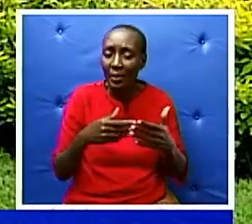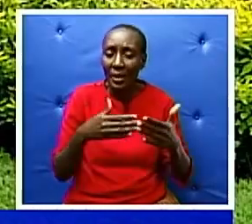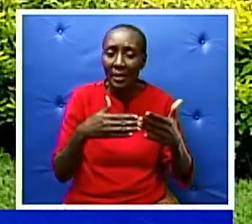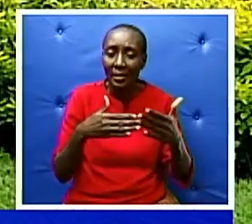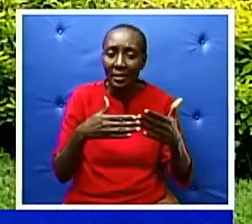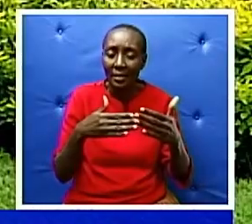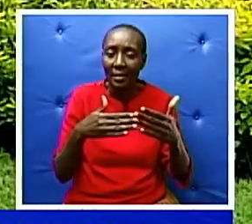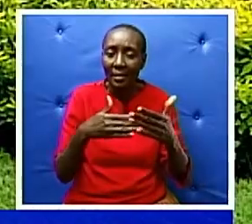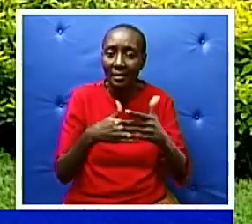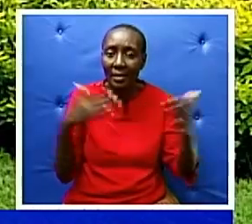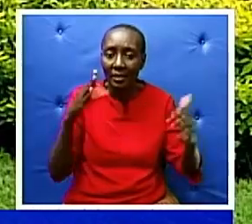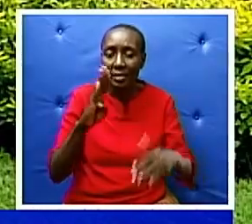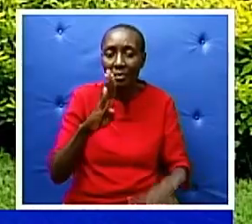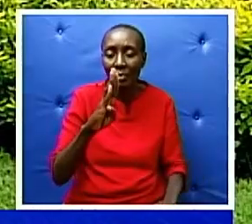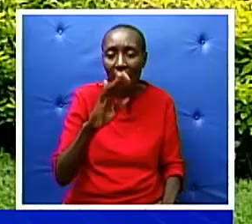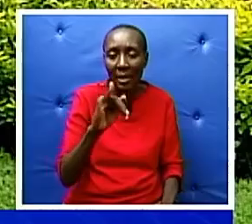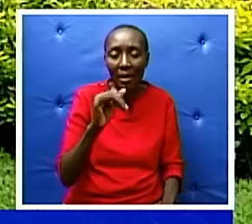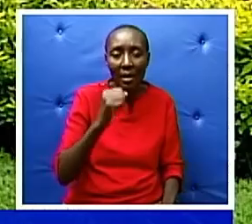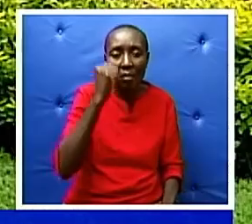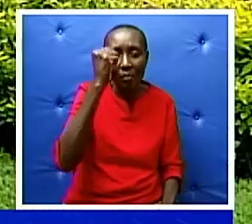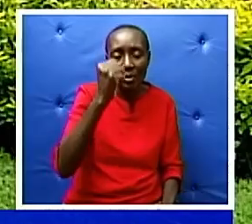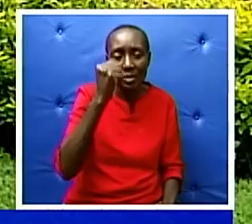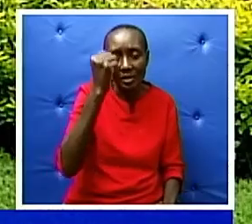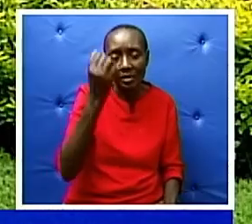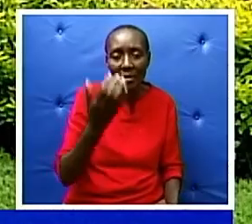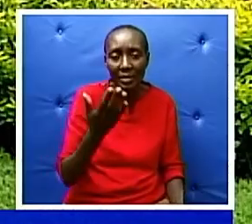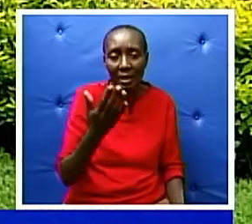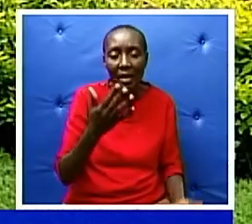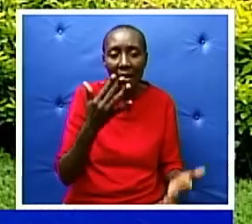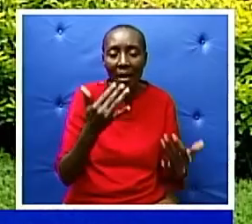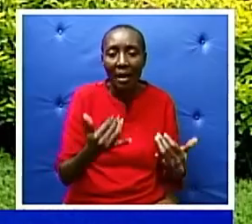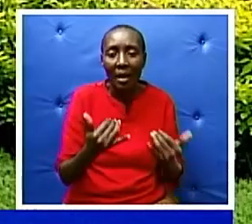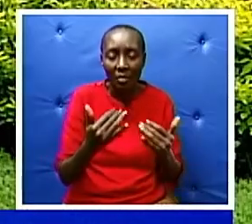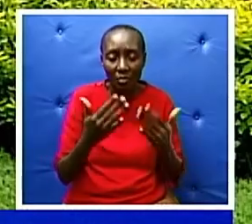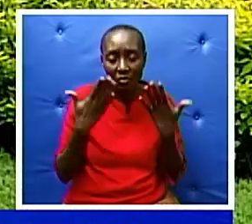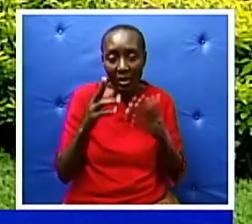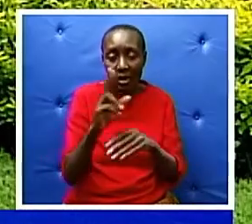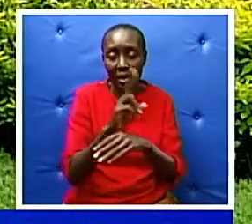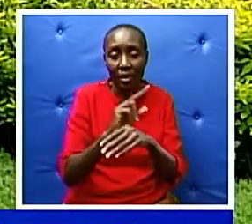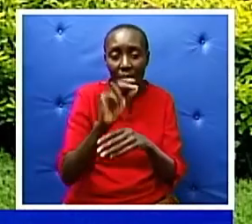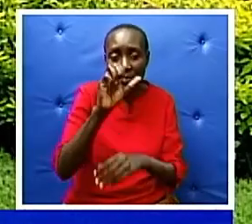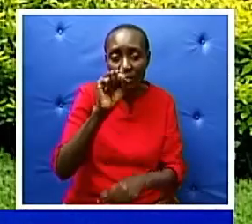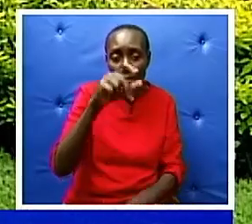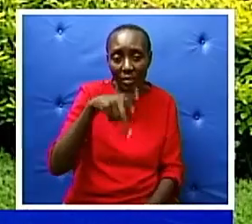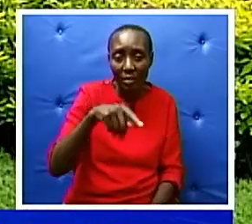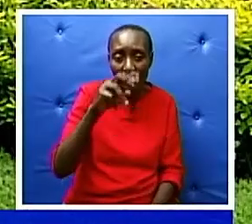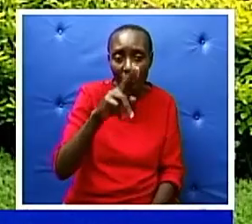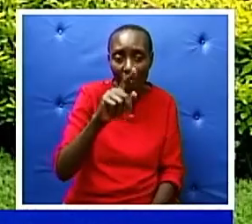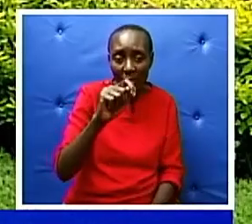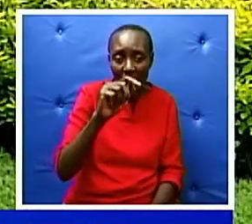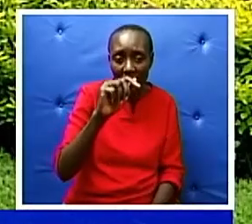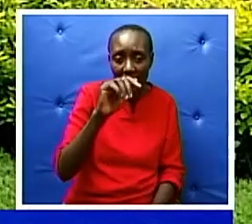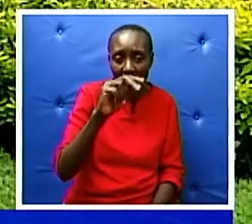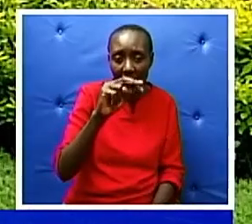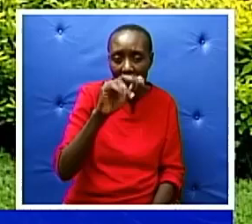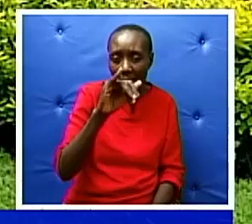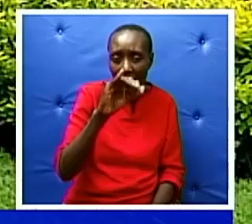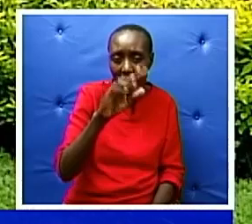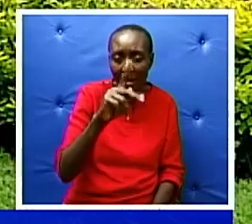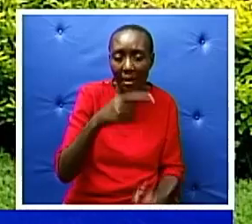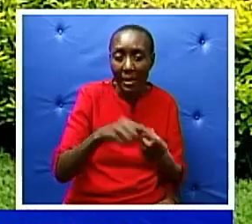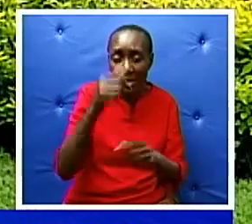scene, now seemingly endorsing the Sputnik. Sputnik is not free. It's around 11,000. Yeah.